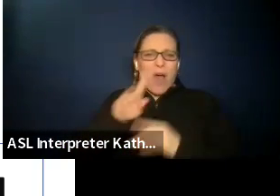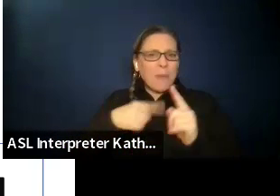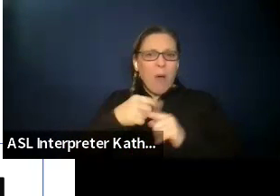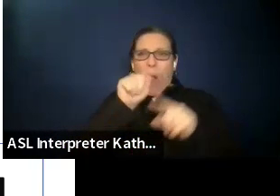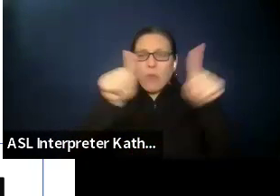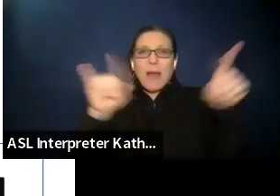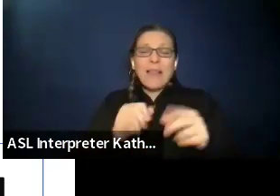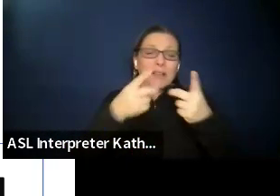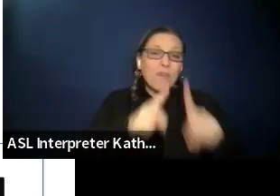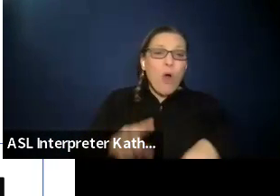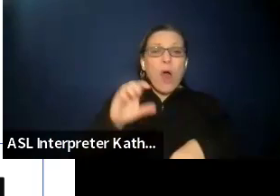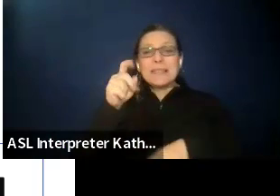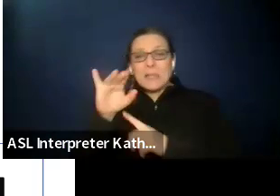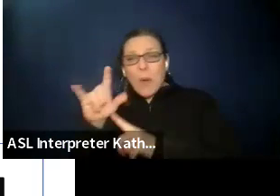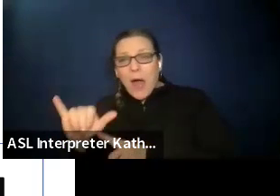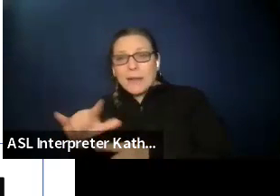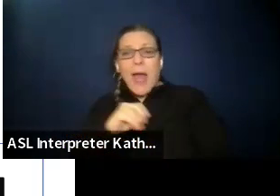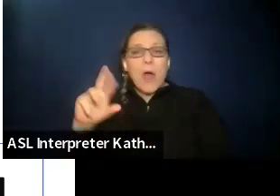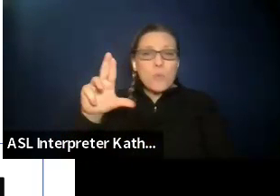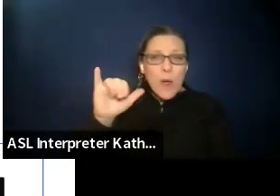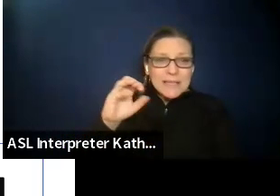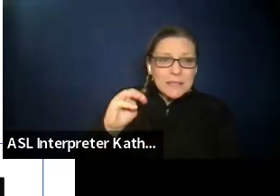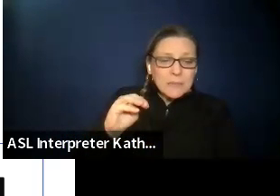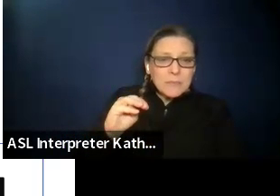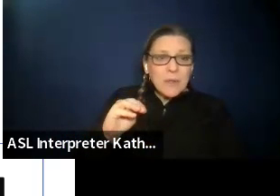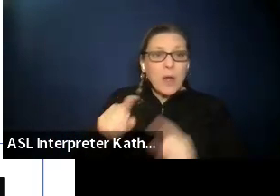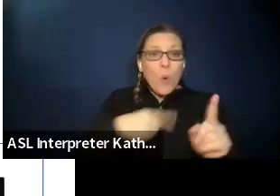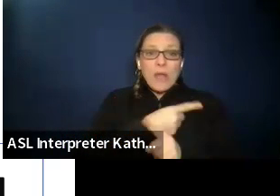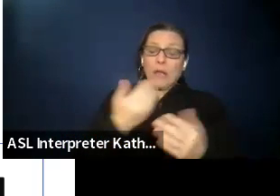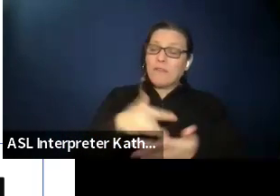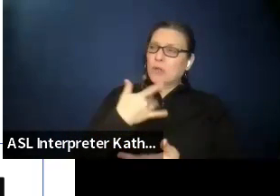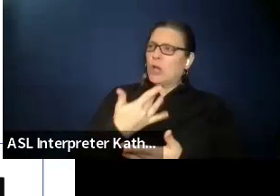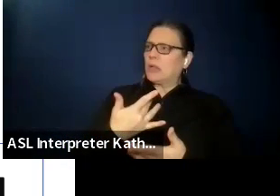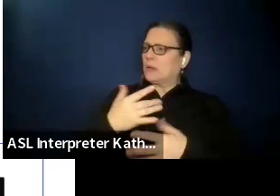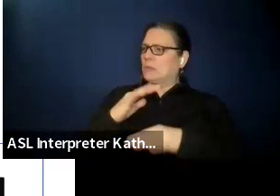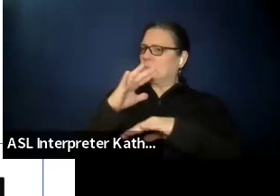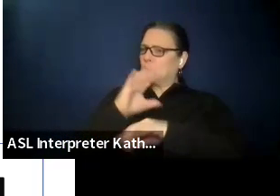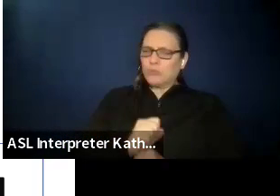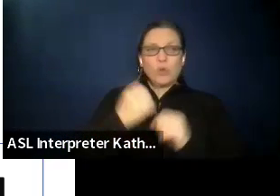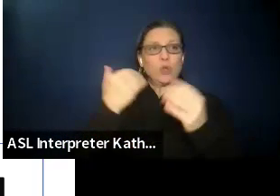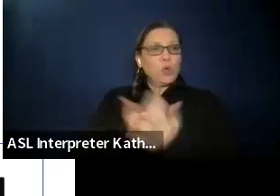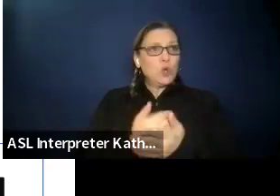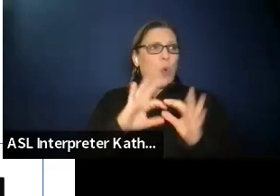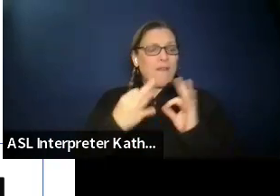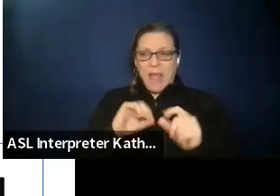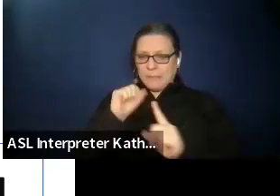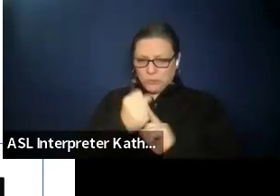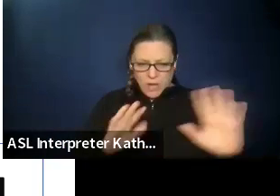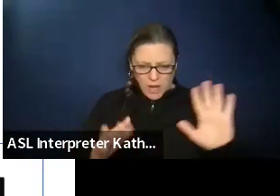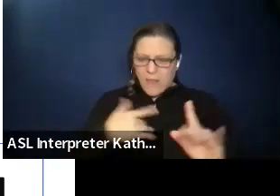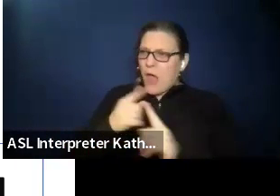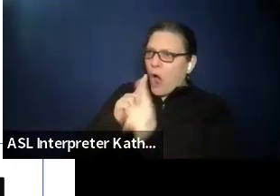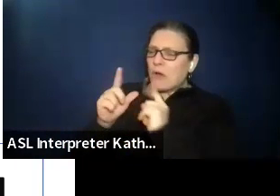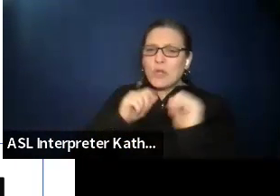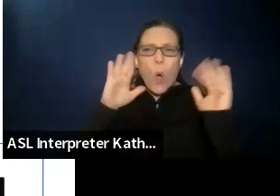divorce, sexuality, and racism. As Lonnie gets used to this new family dynamic and their heart-to-heart conversations, he hopes to connect